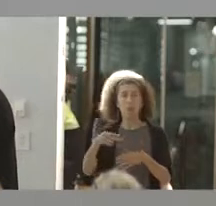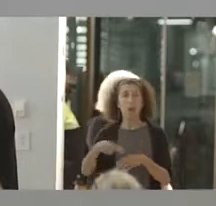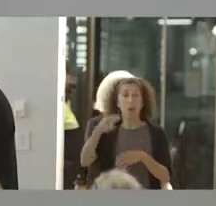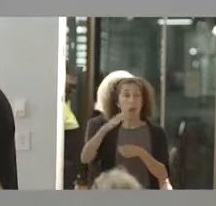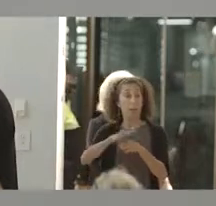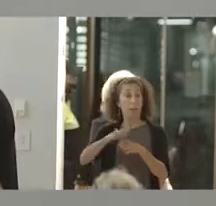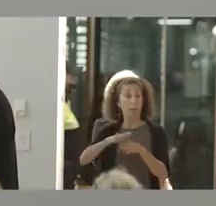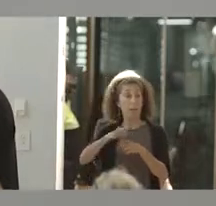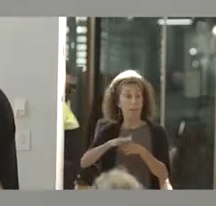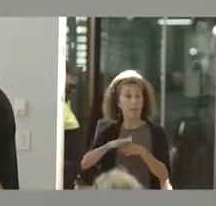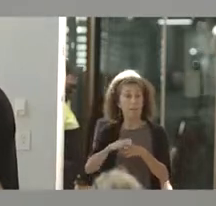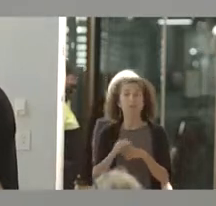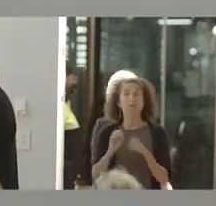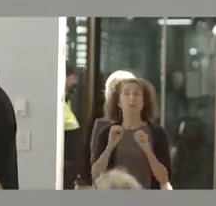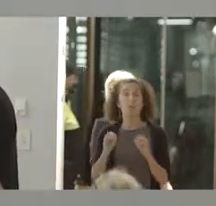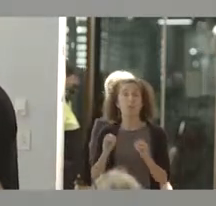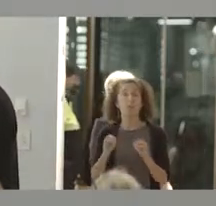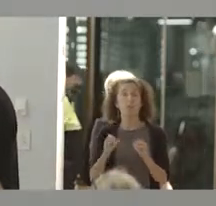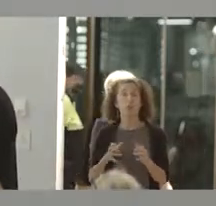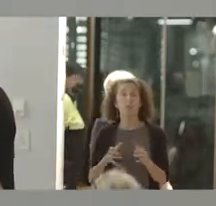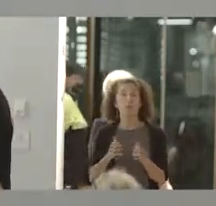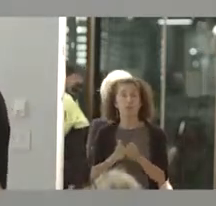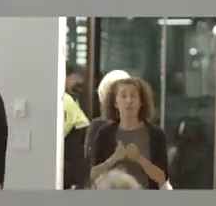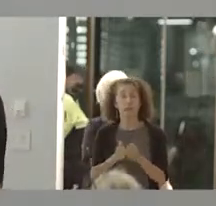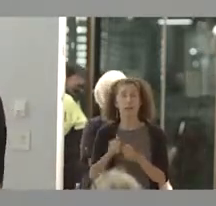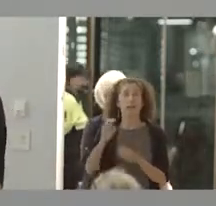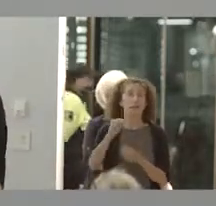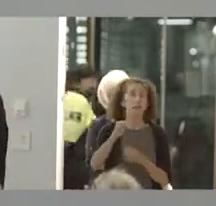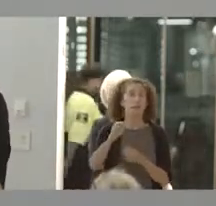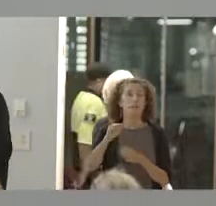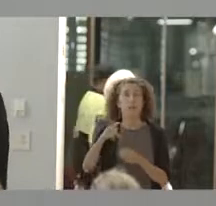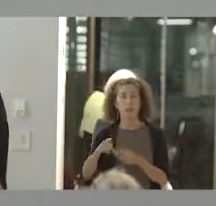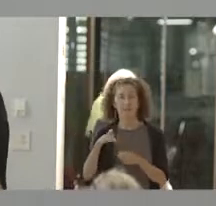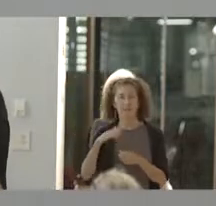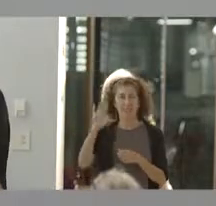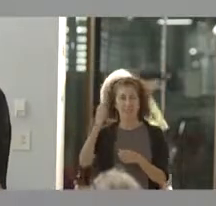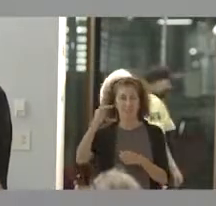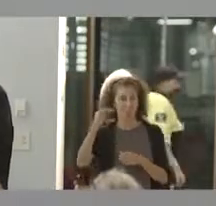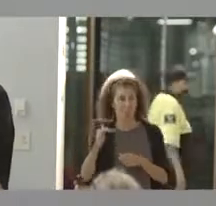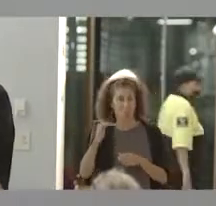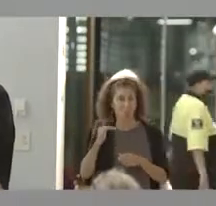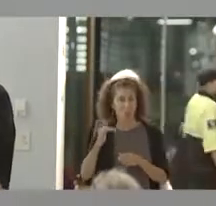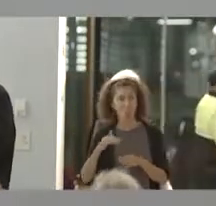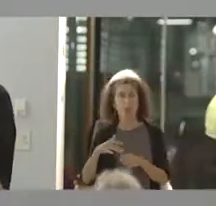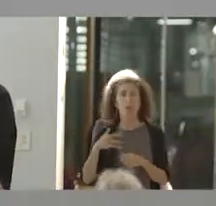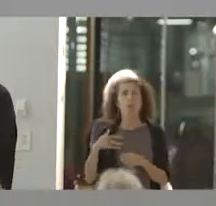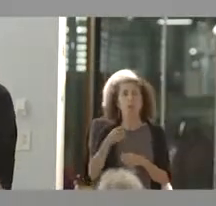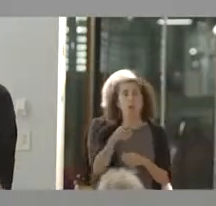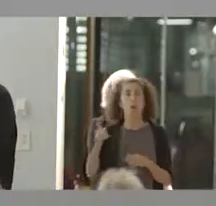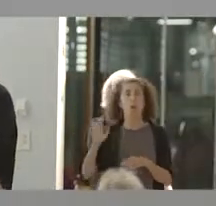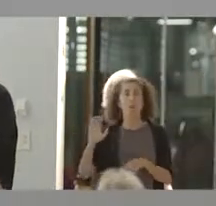since 1983, and nearly every climate model seems to be underestimating impact rather than